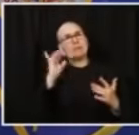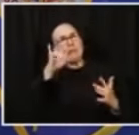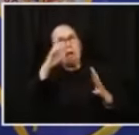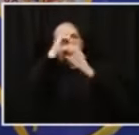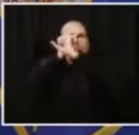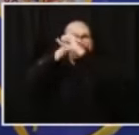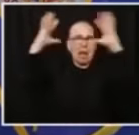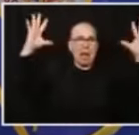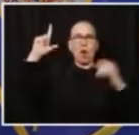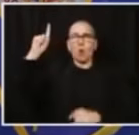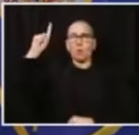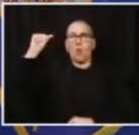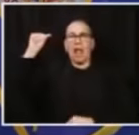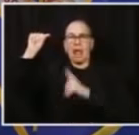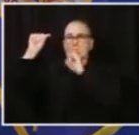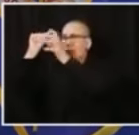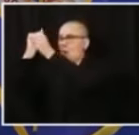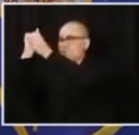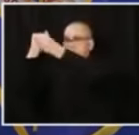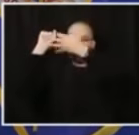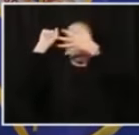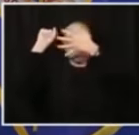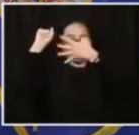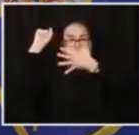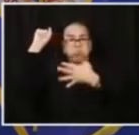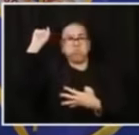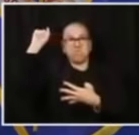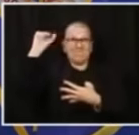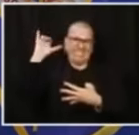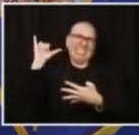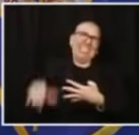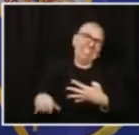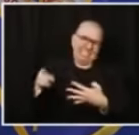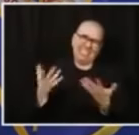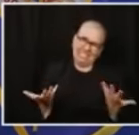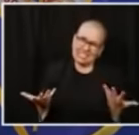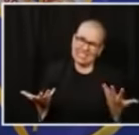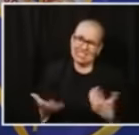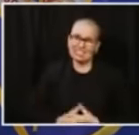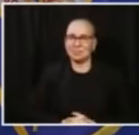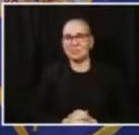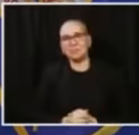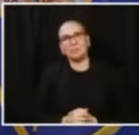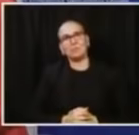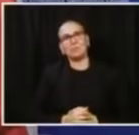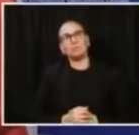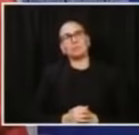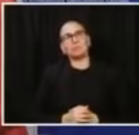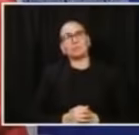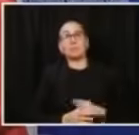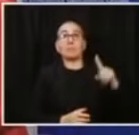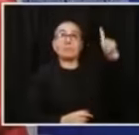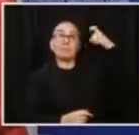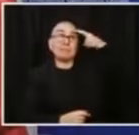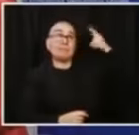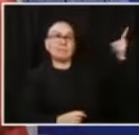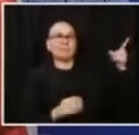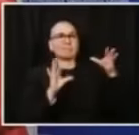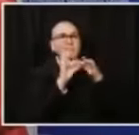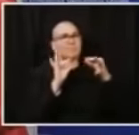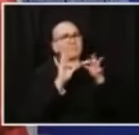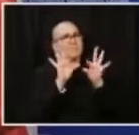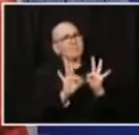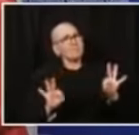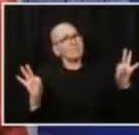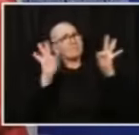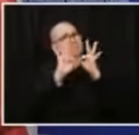that I alluded to and the governor talked about is our desire to make sure that we're being equitable in our distribution. And so the vaccine